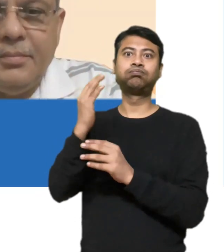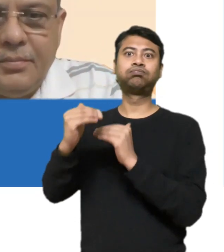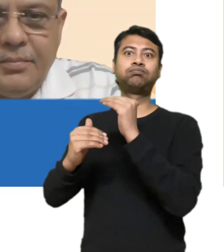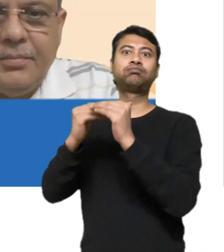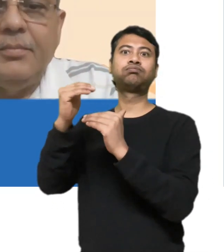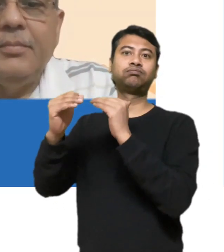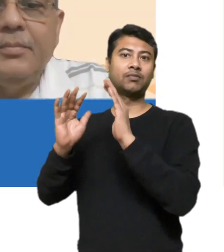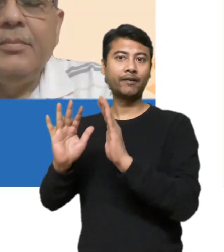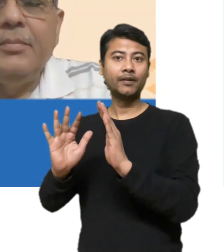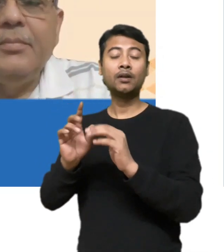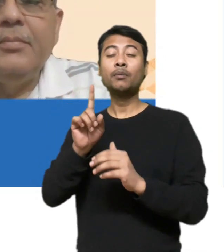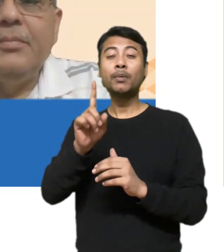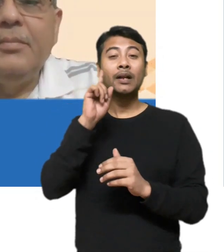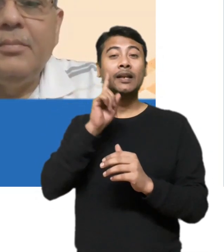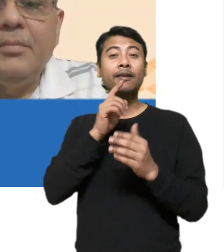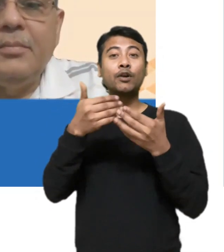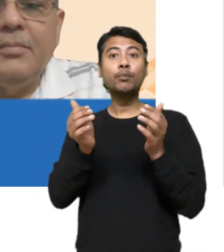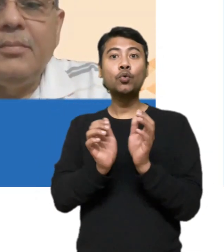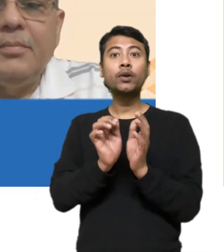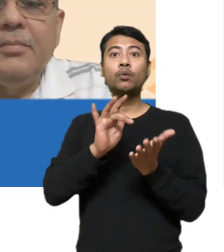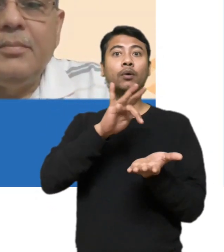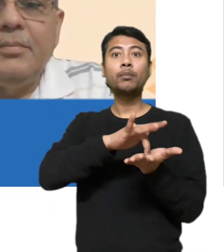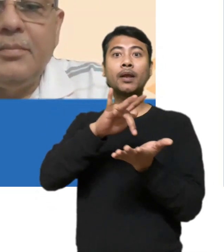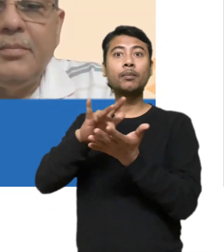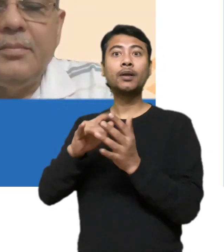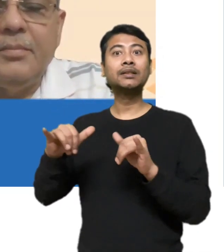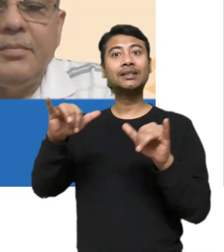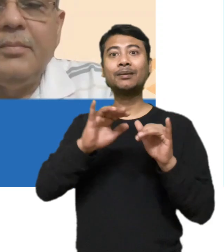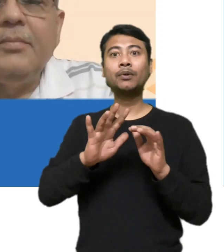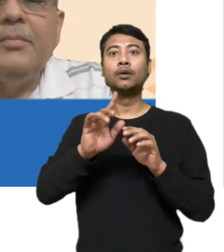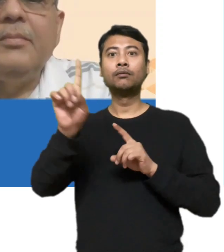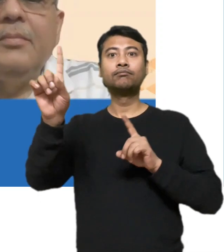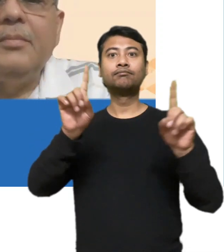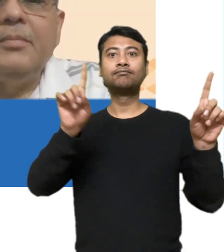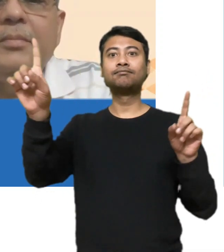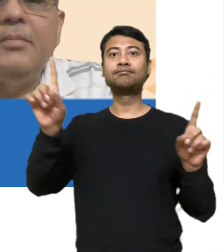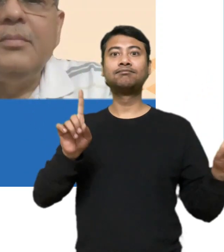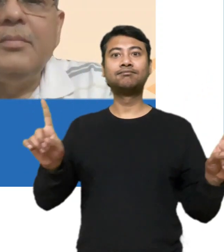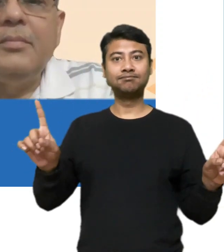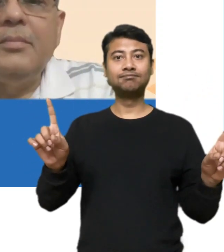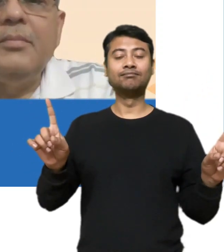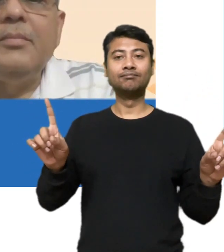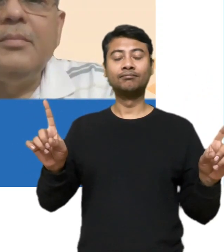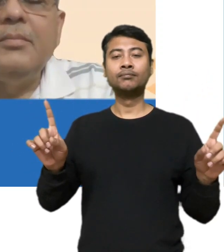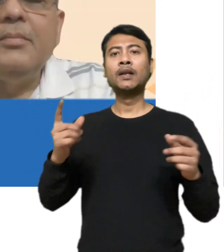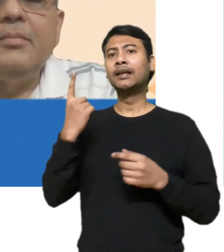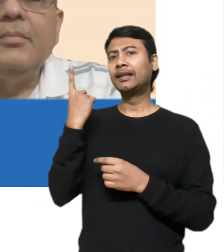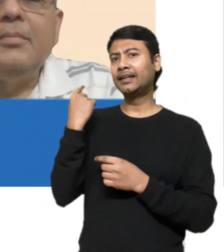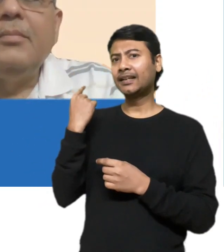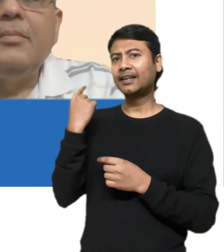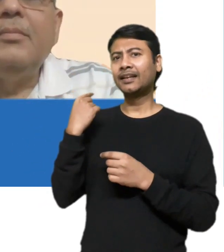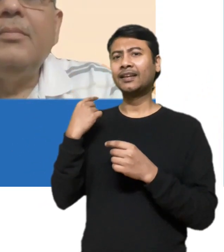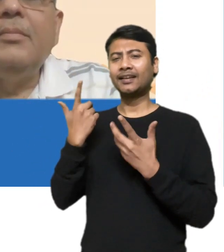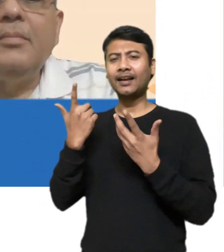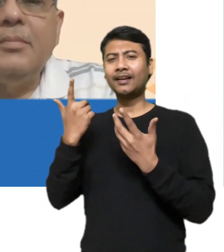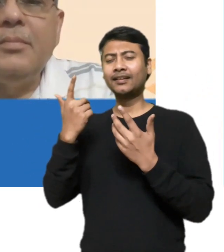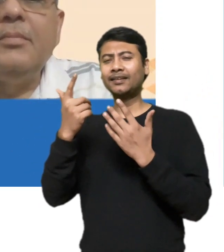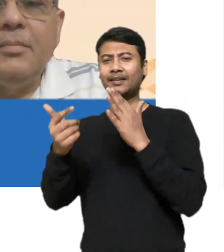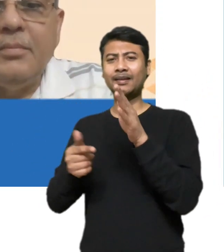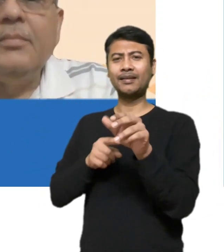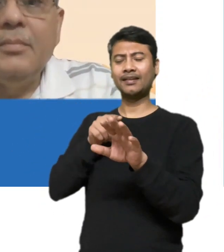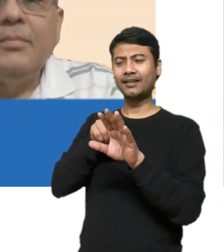whole community. I looked actually day before yesterday. I was looking to share our link, and I saw 50,000